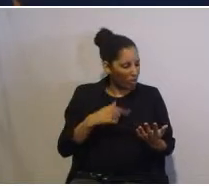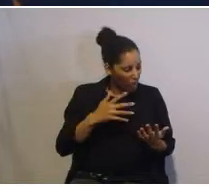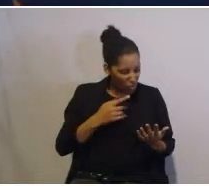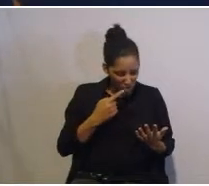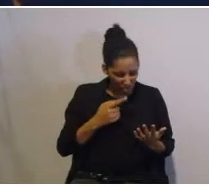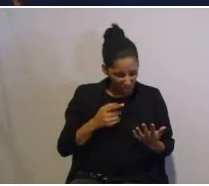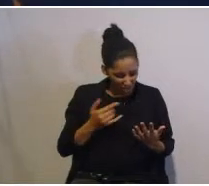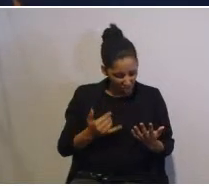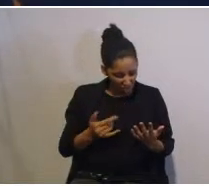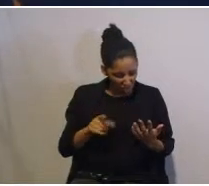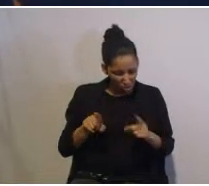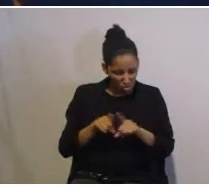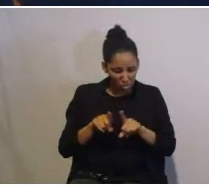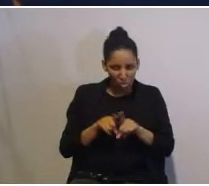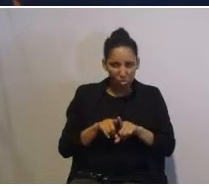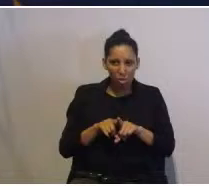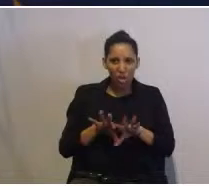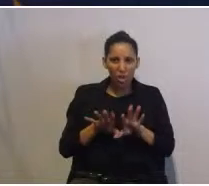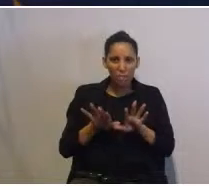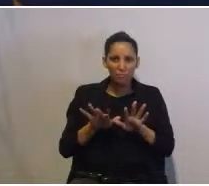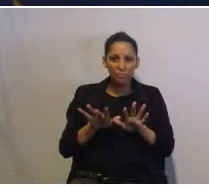also?